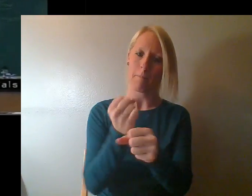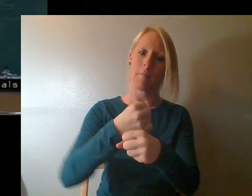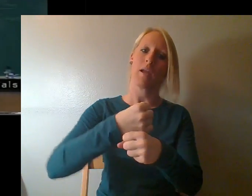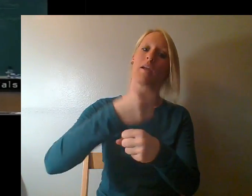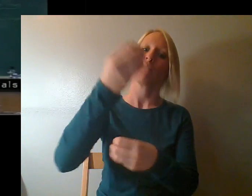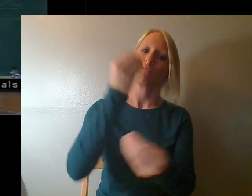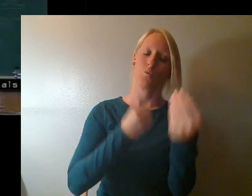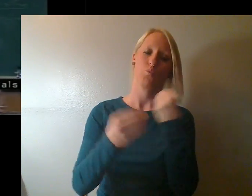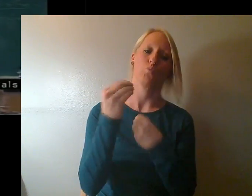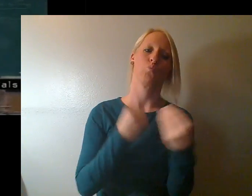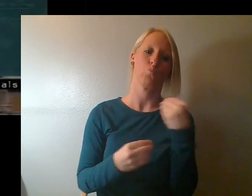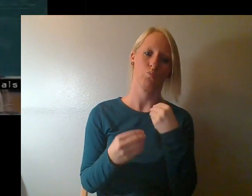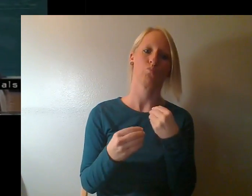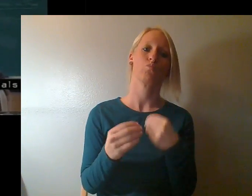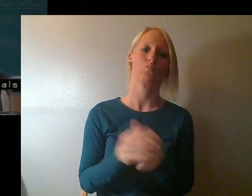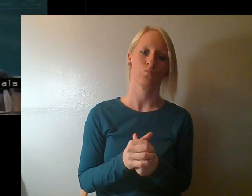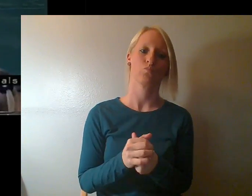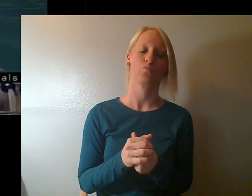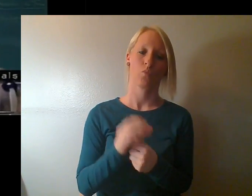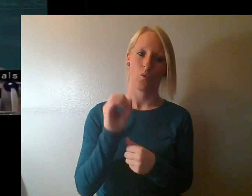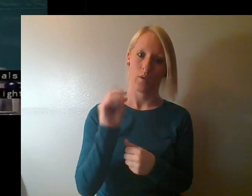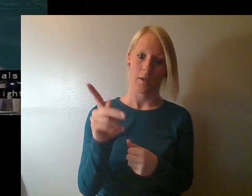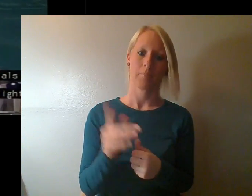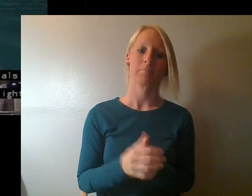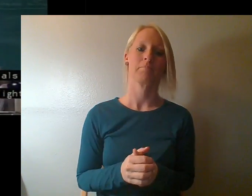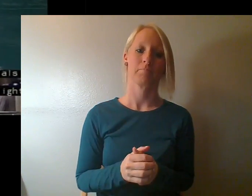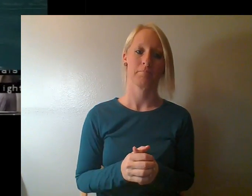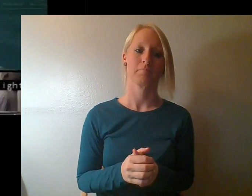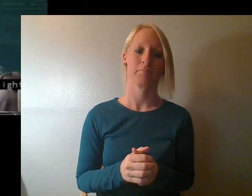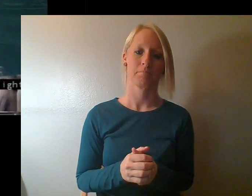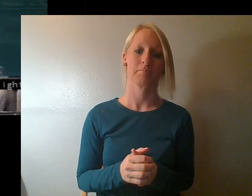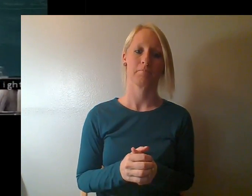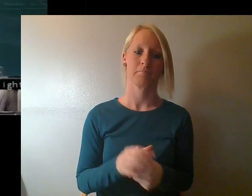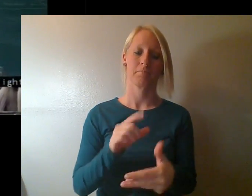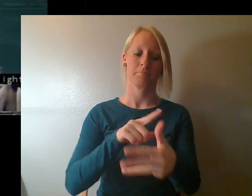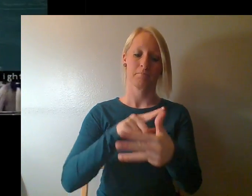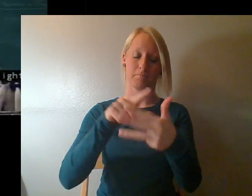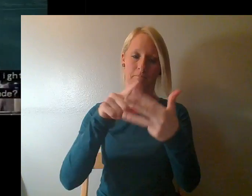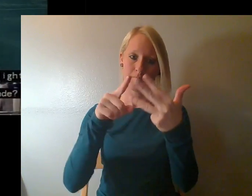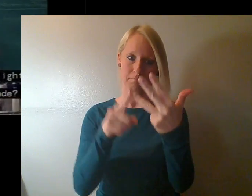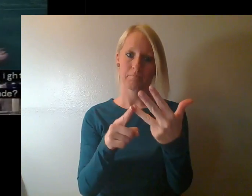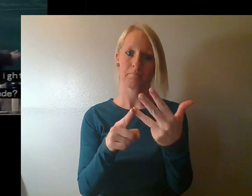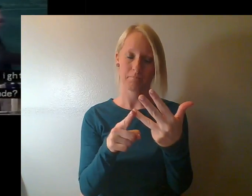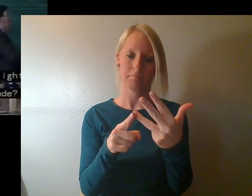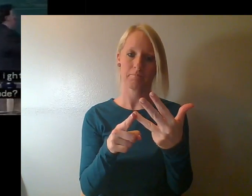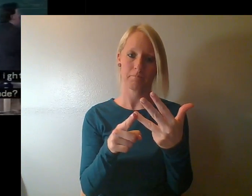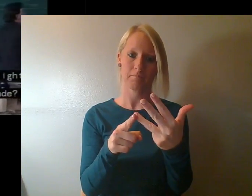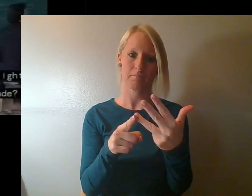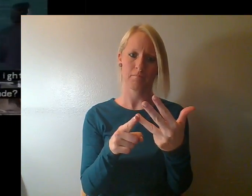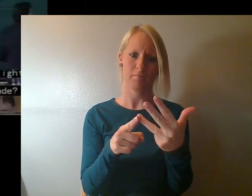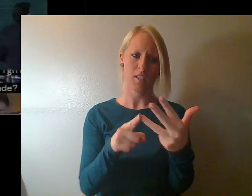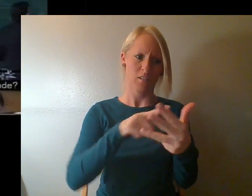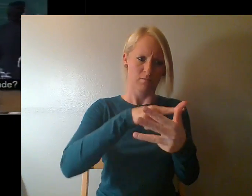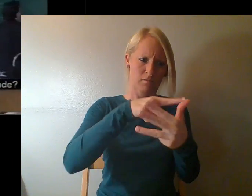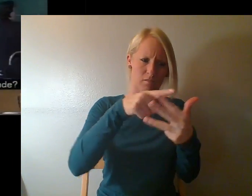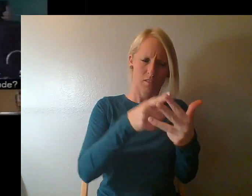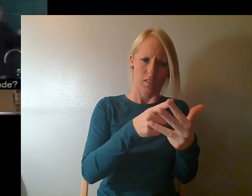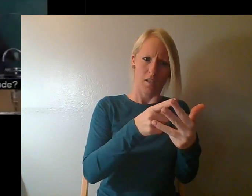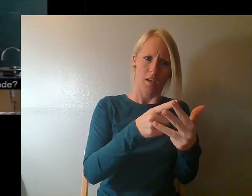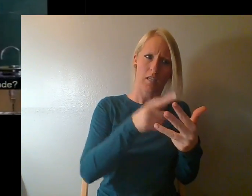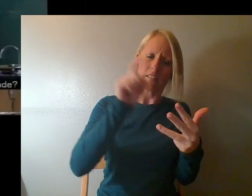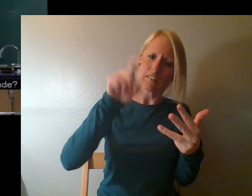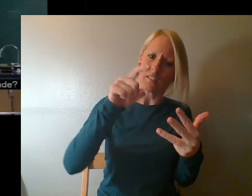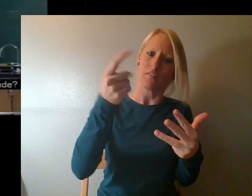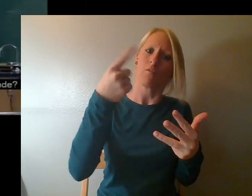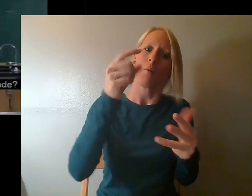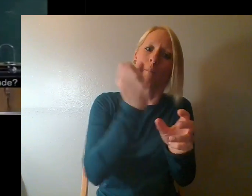Okay, needed to make food. All right, water, carbon dioxide, sunlight, chlorophyll. What is the food that is made? What